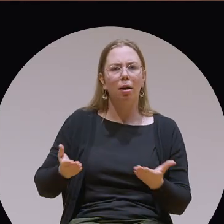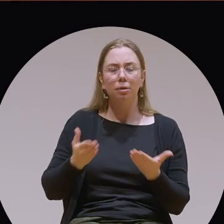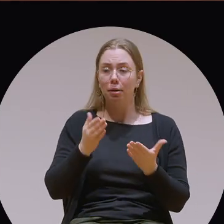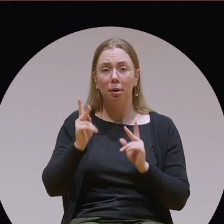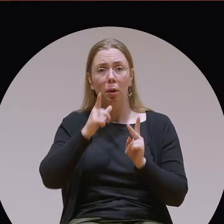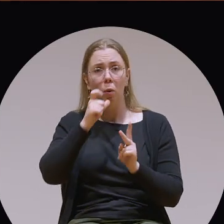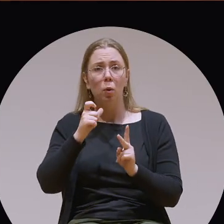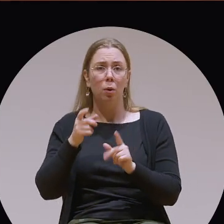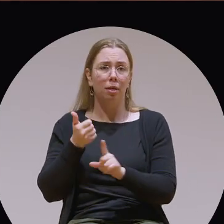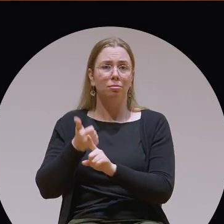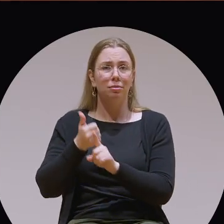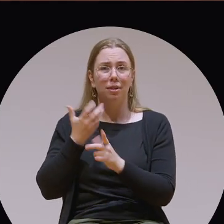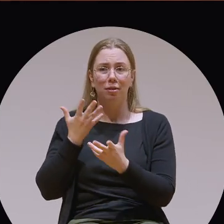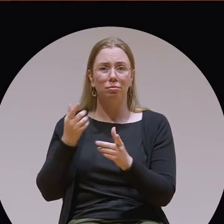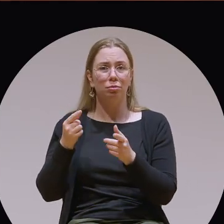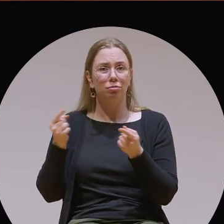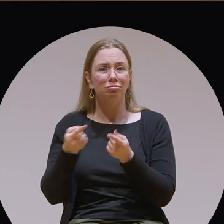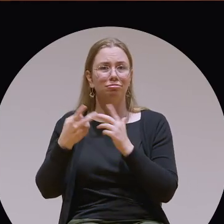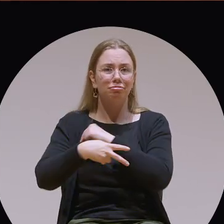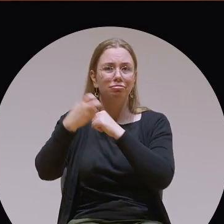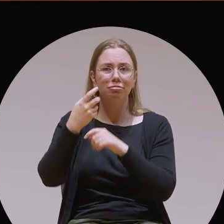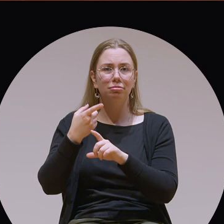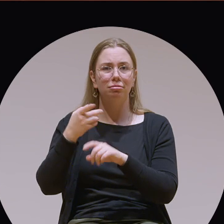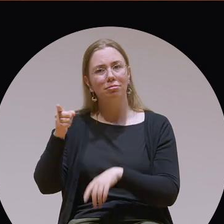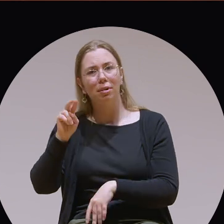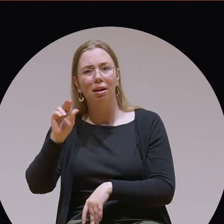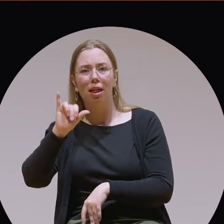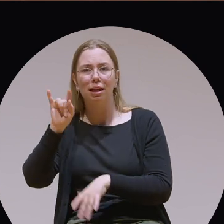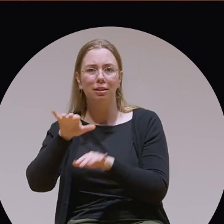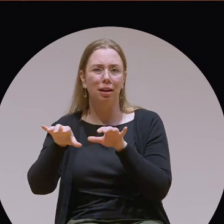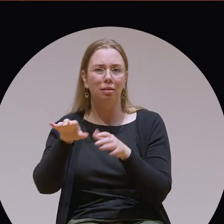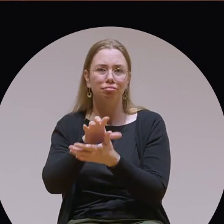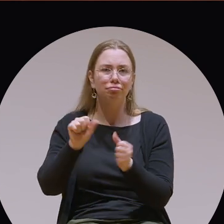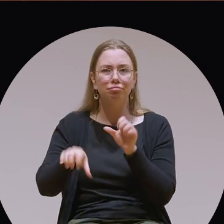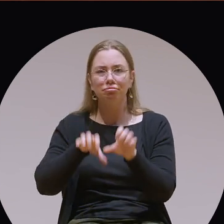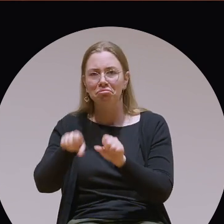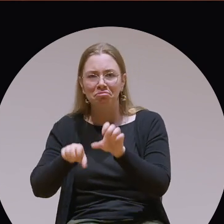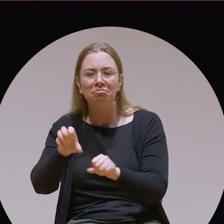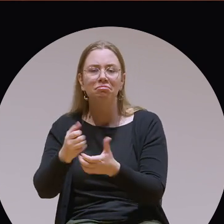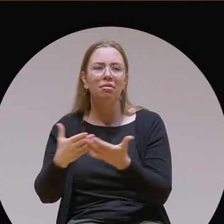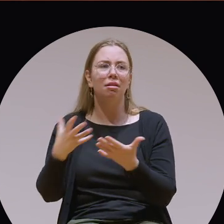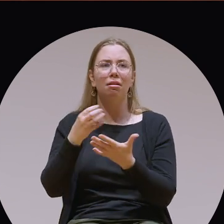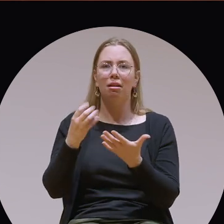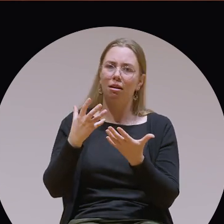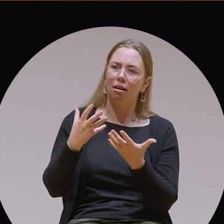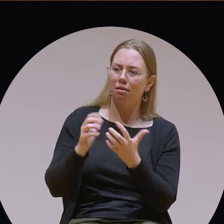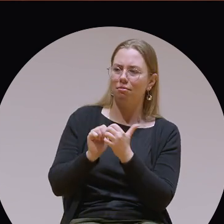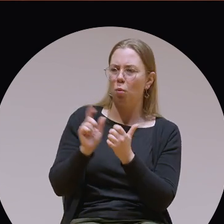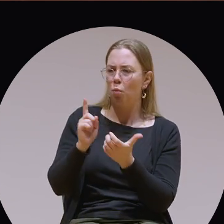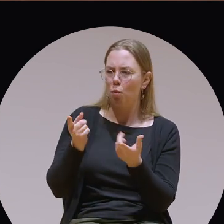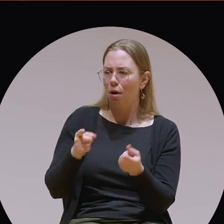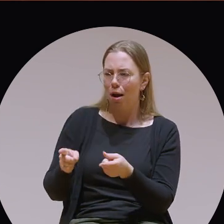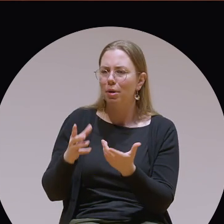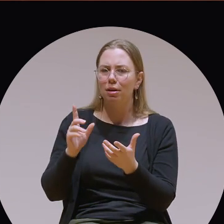of Nazism, people who are despoiled, people who are victimized in World War II, or in fact, in most conflicts in the 20th century, but